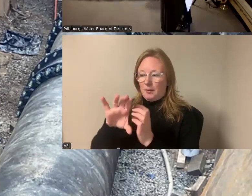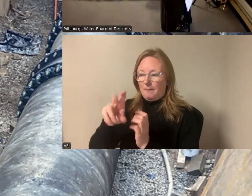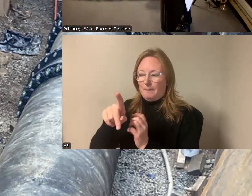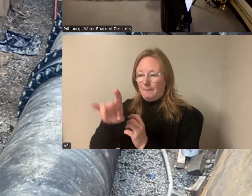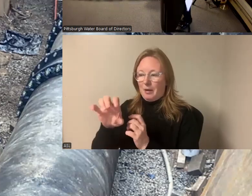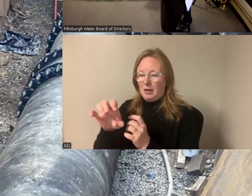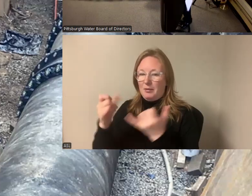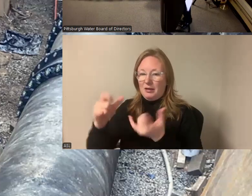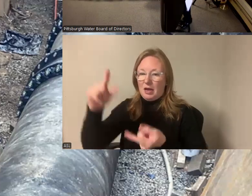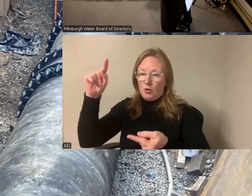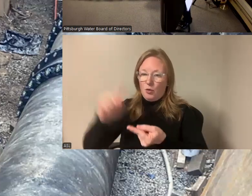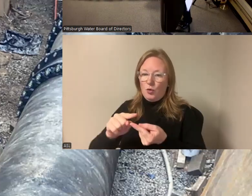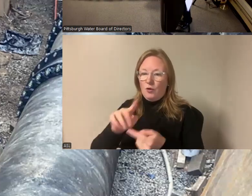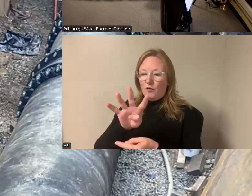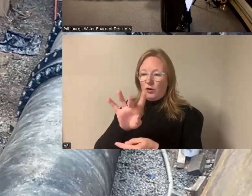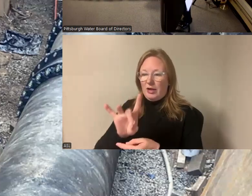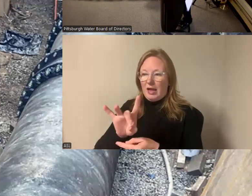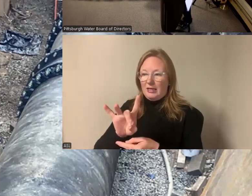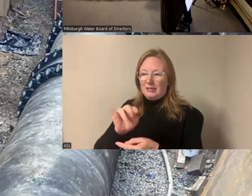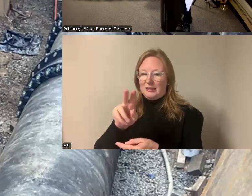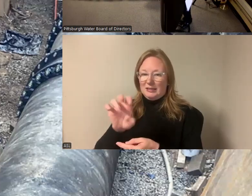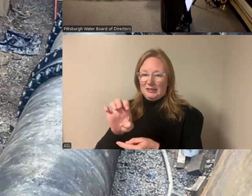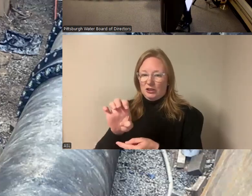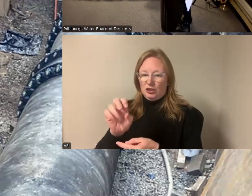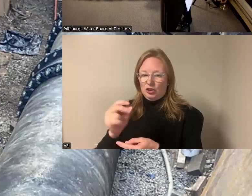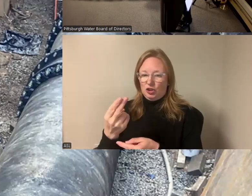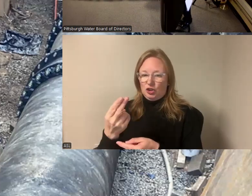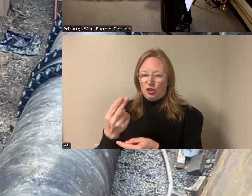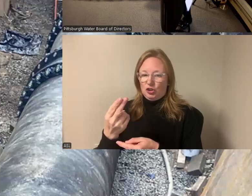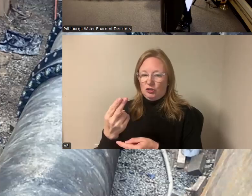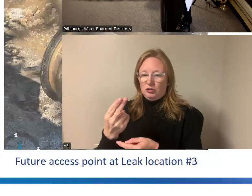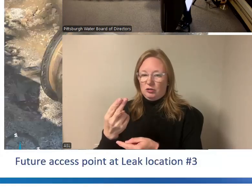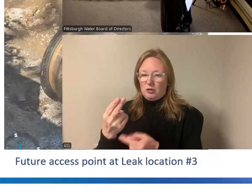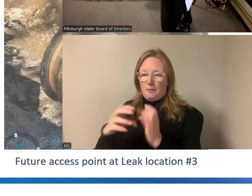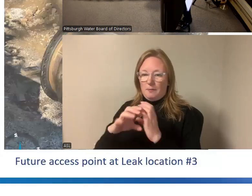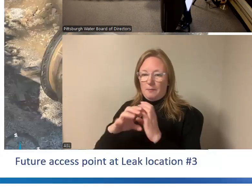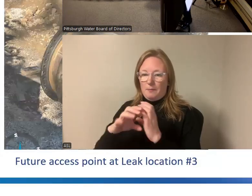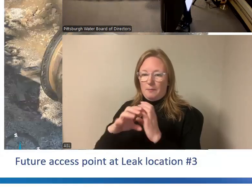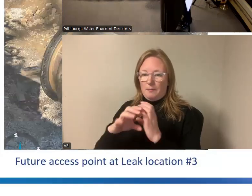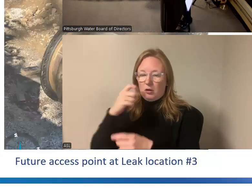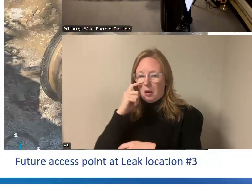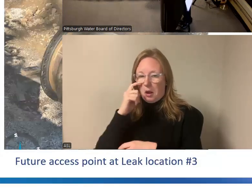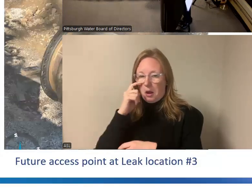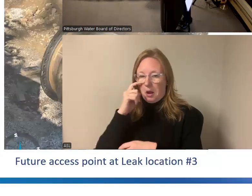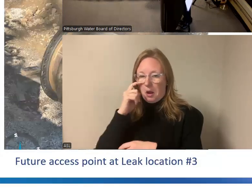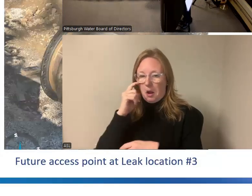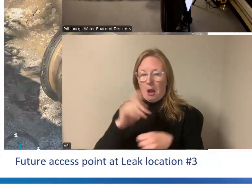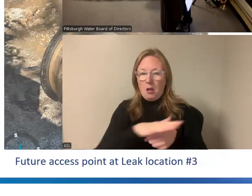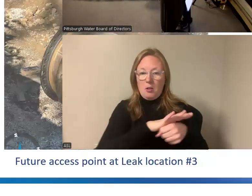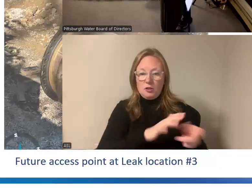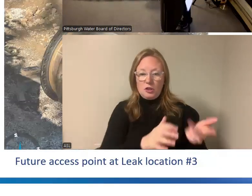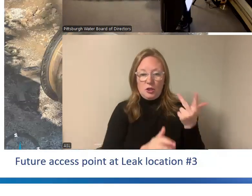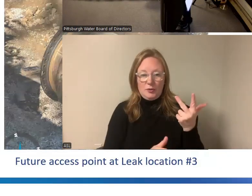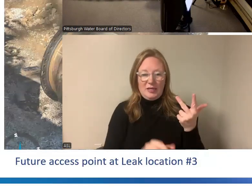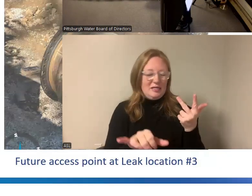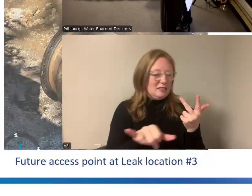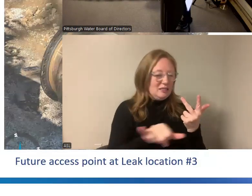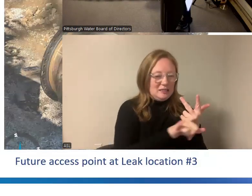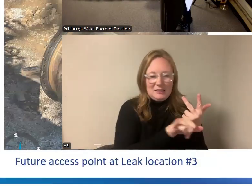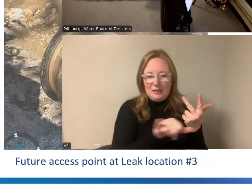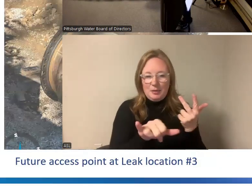we necked down to a 48-inch ductile iron pipe that was installed. And location 3,